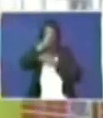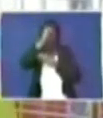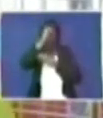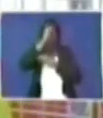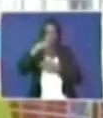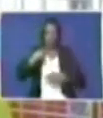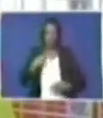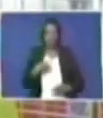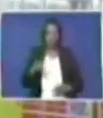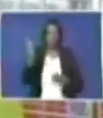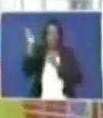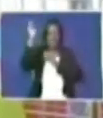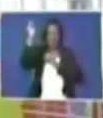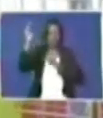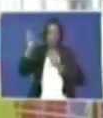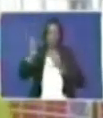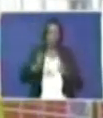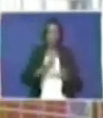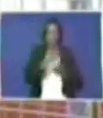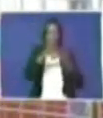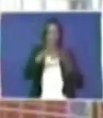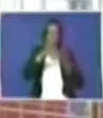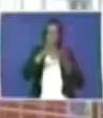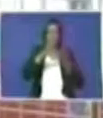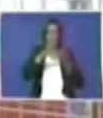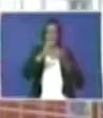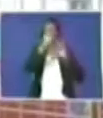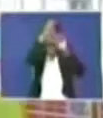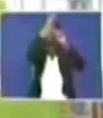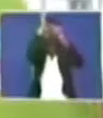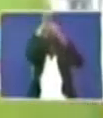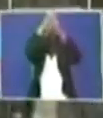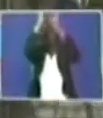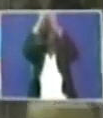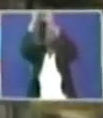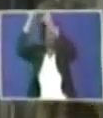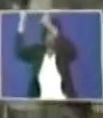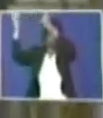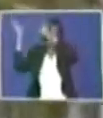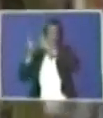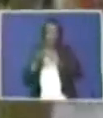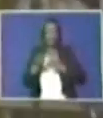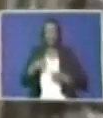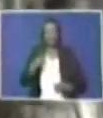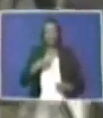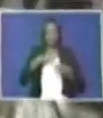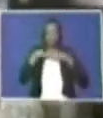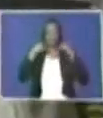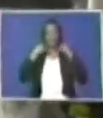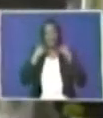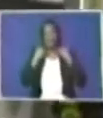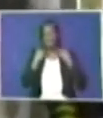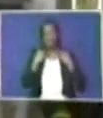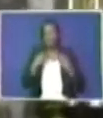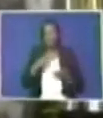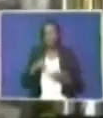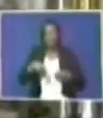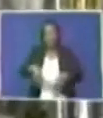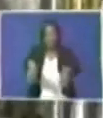have danglers, decorating kits, what else we have? We have necklaces,